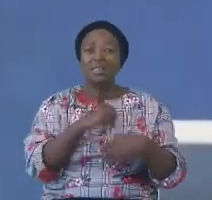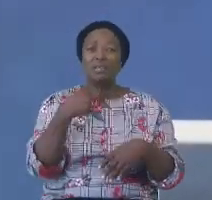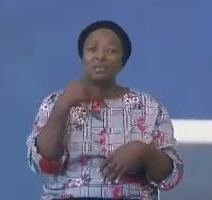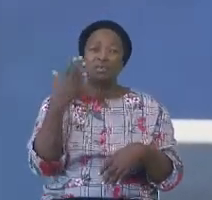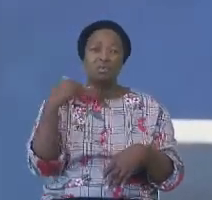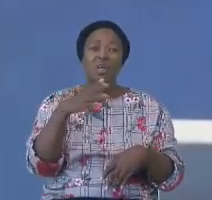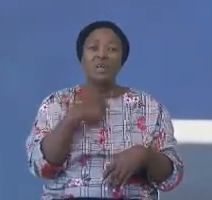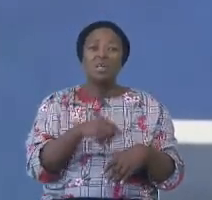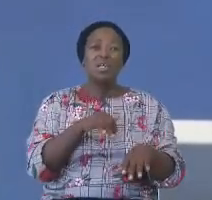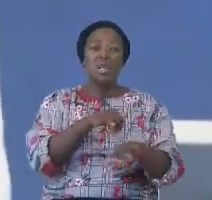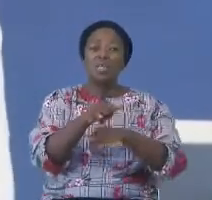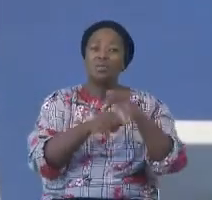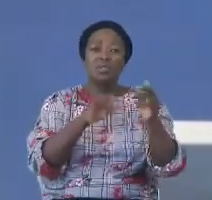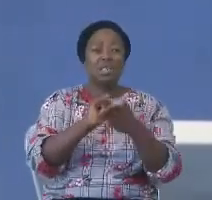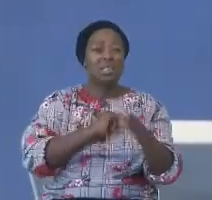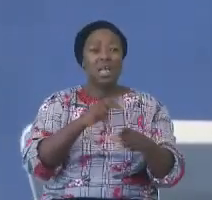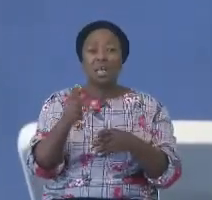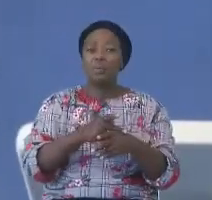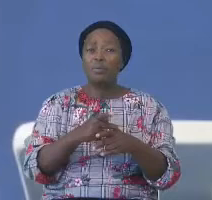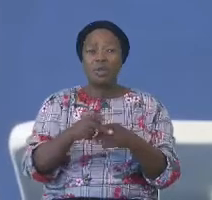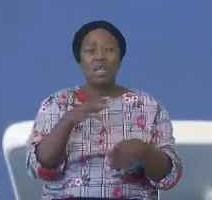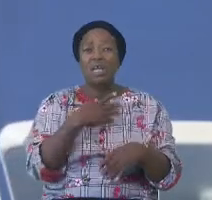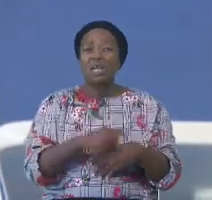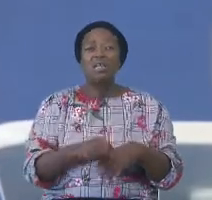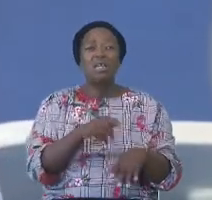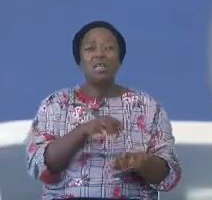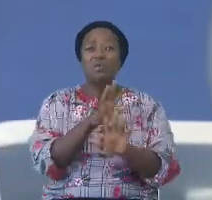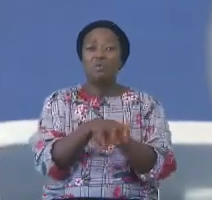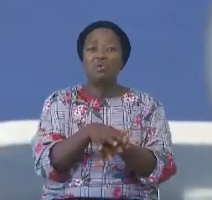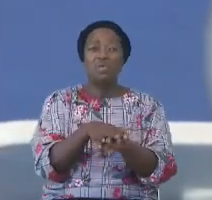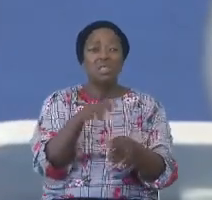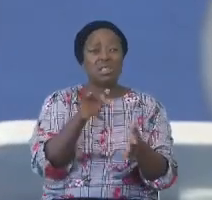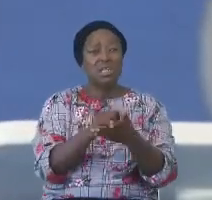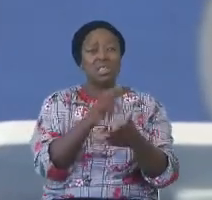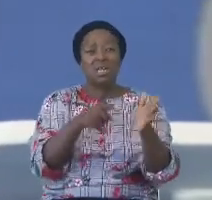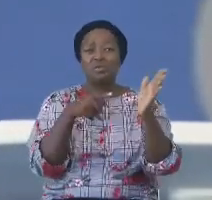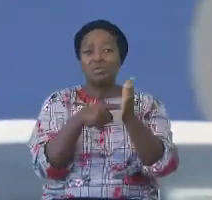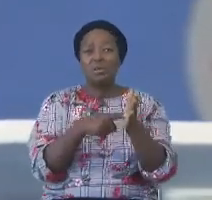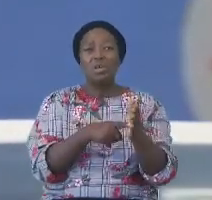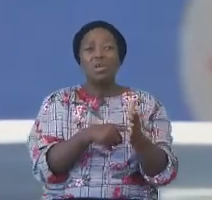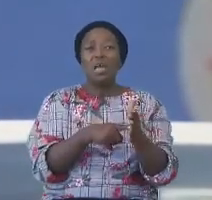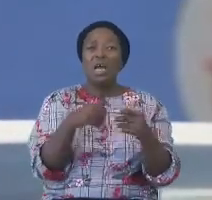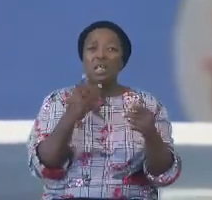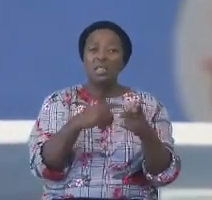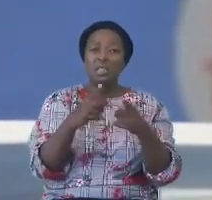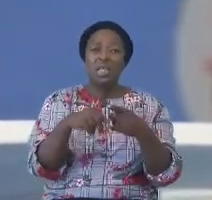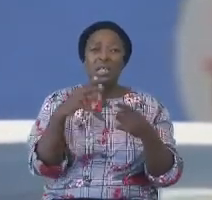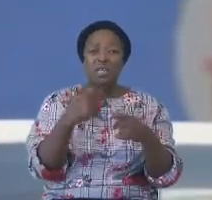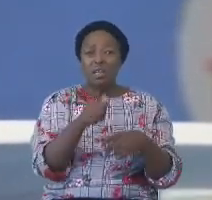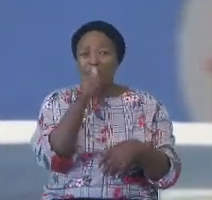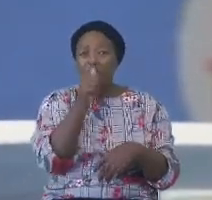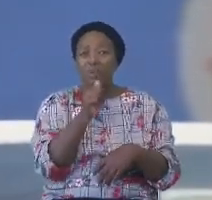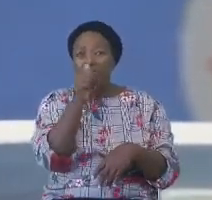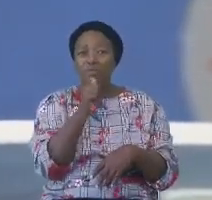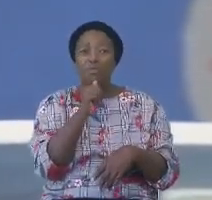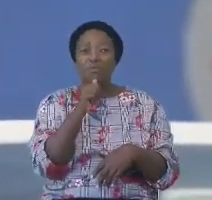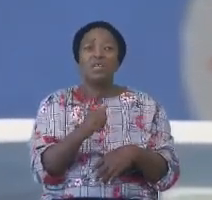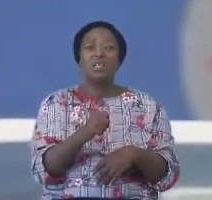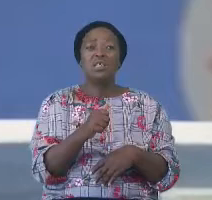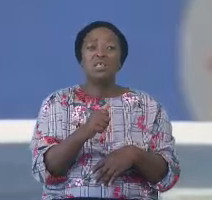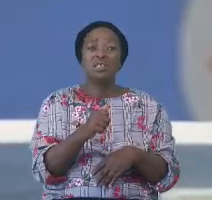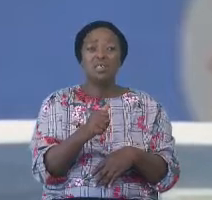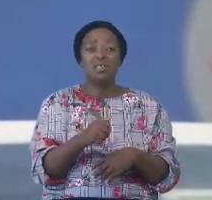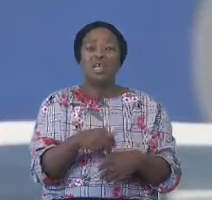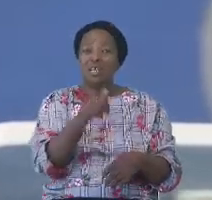was doing the lies i told the deception i practiced the hypocrisy i